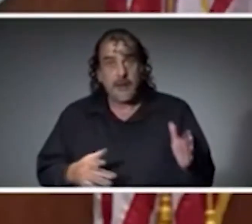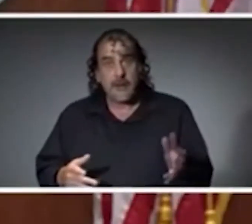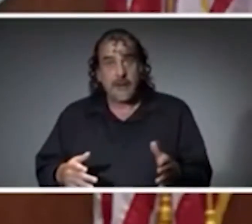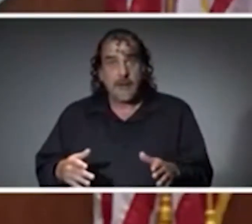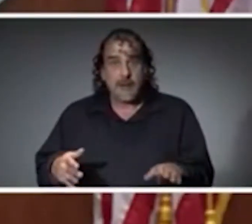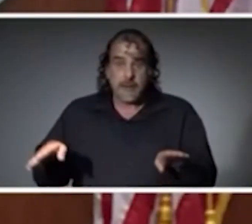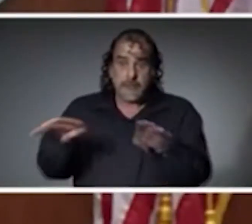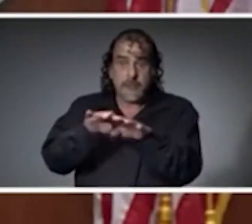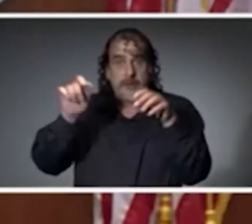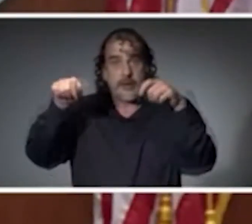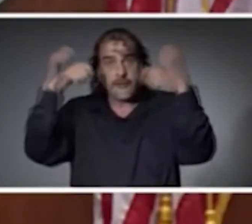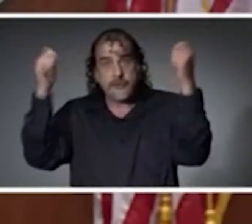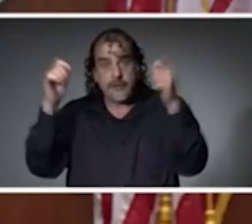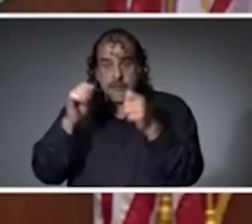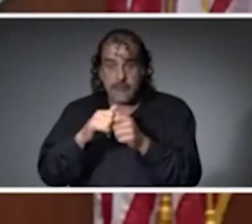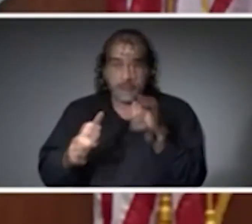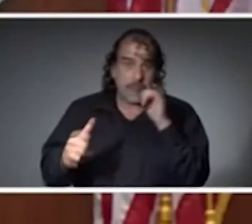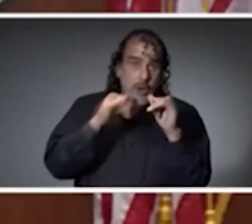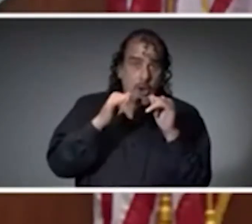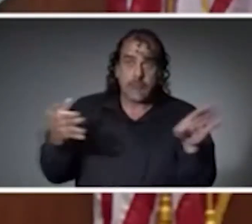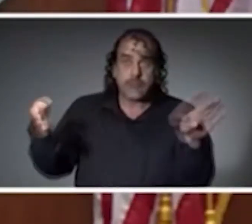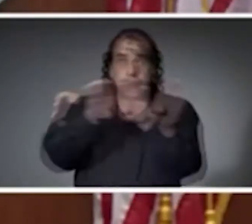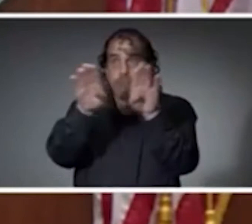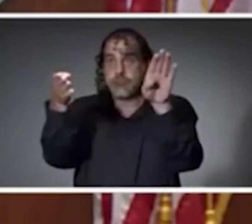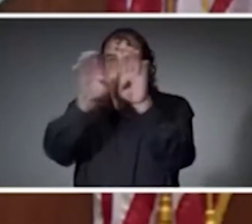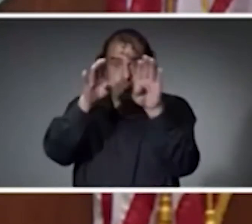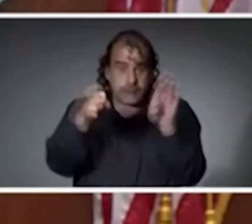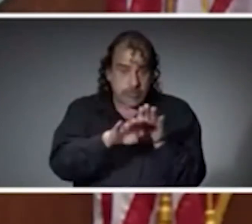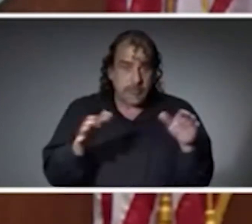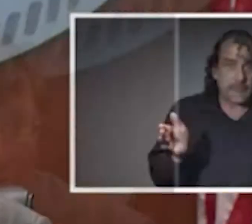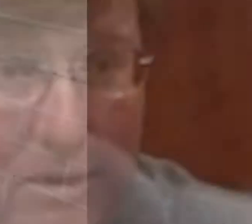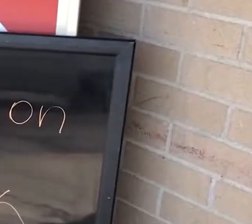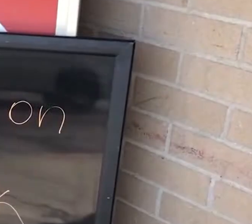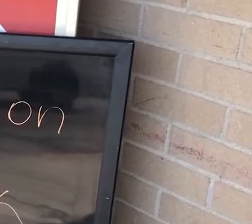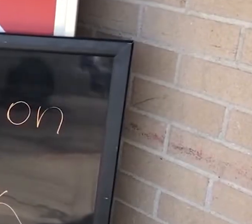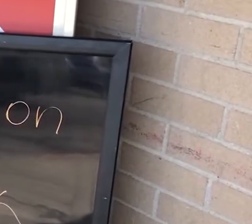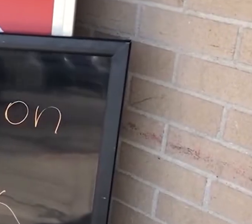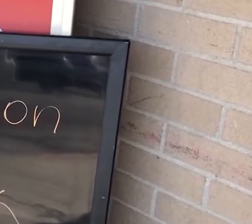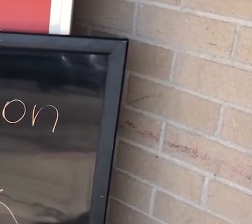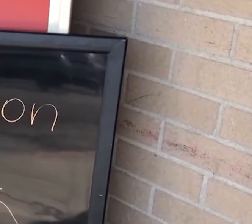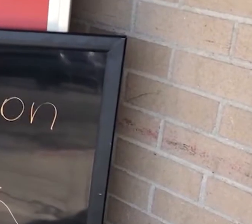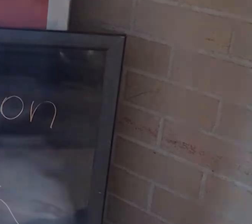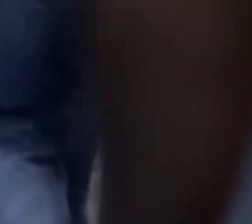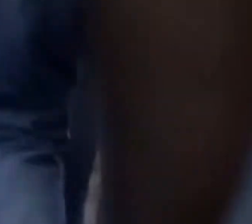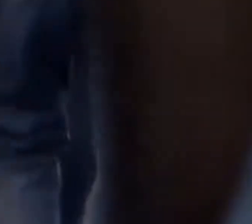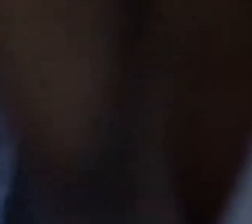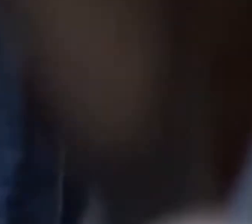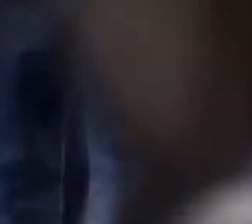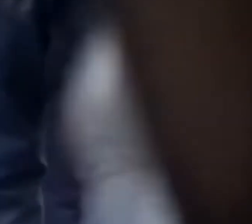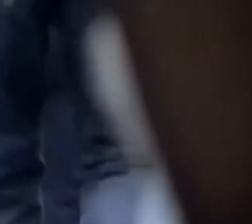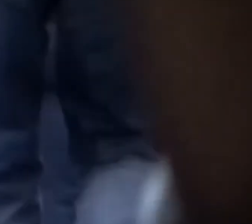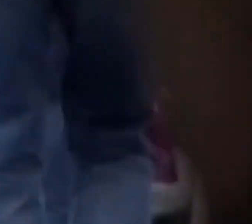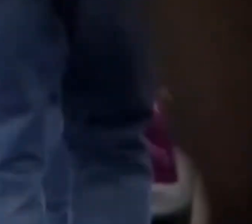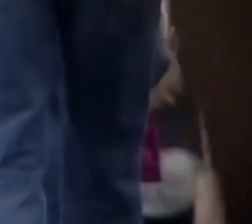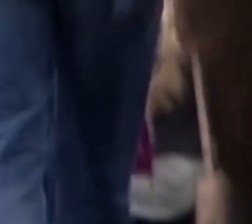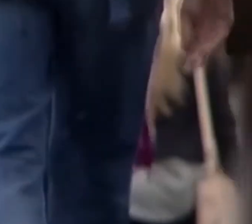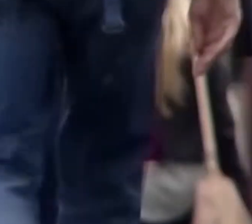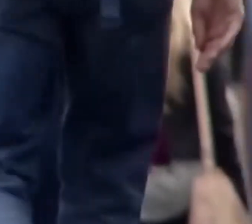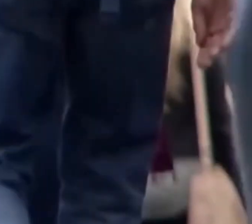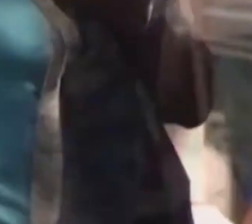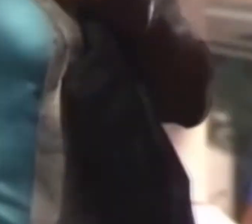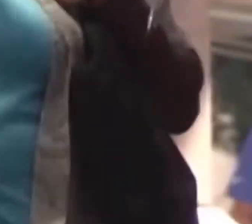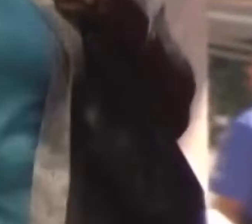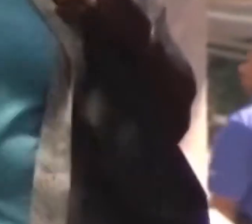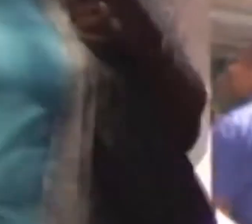shutting down bars, shutting down small businesses, shutting down our economy. When it comes to wearing masks, folks in the community have